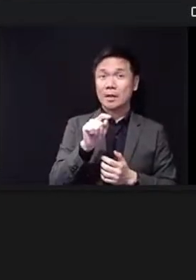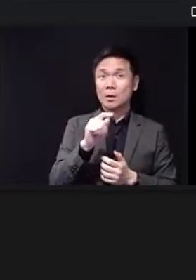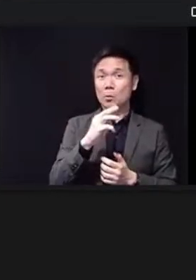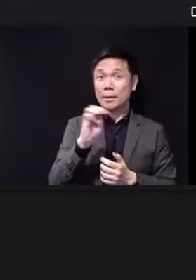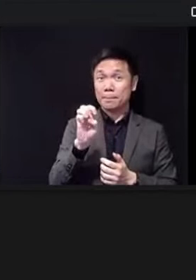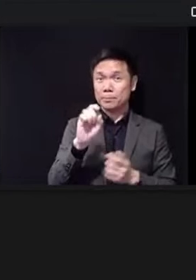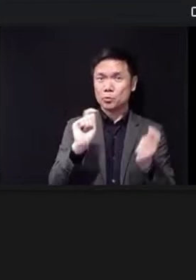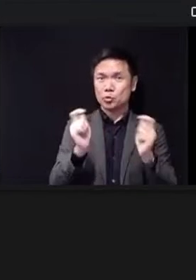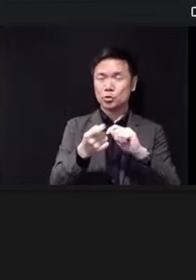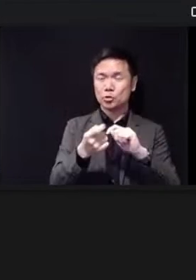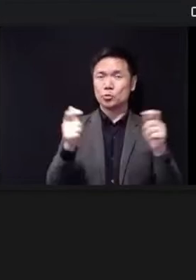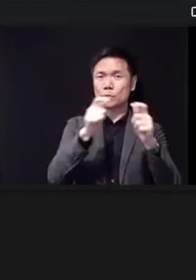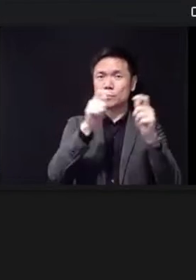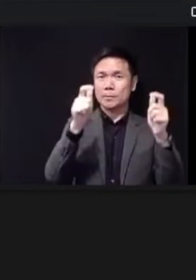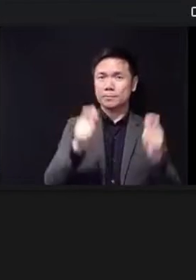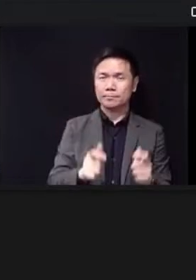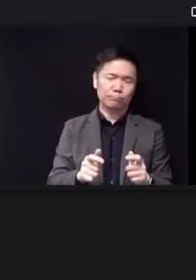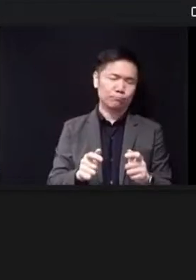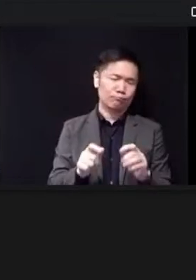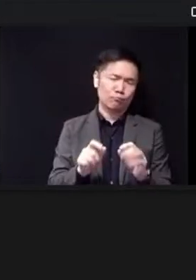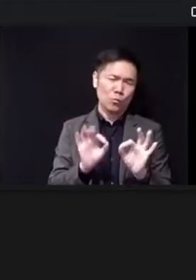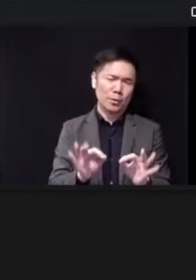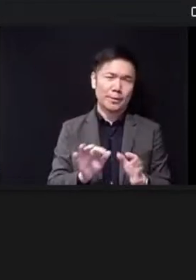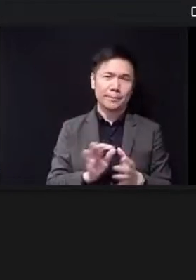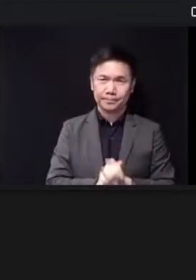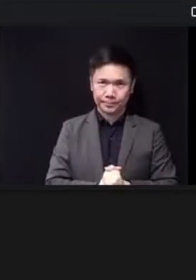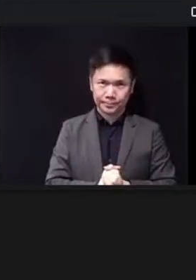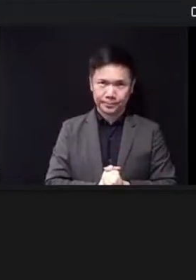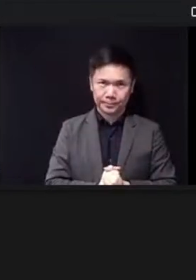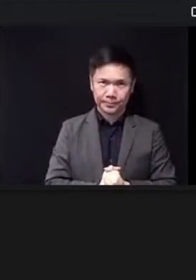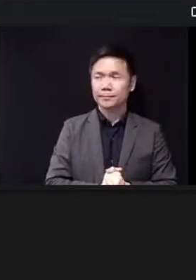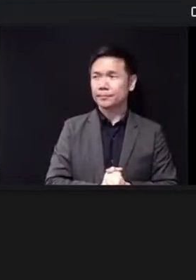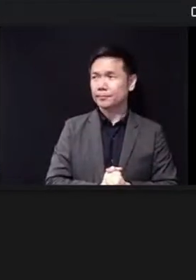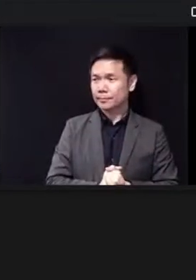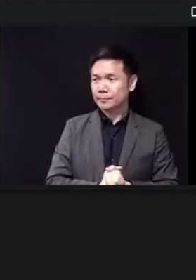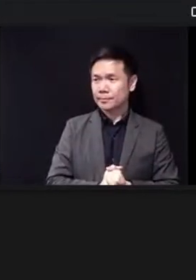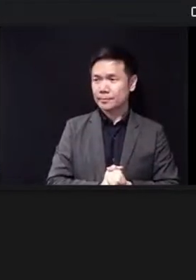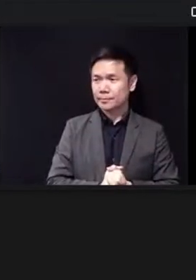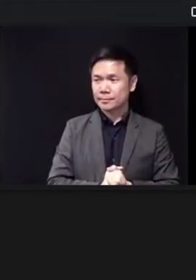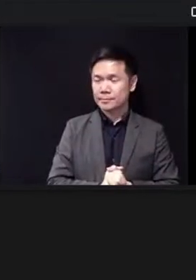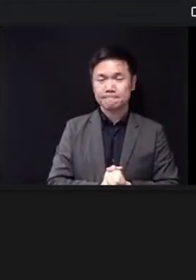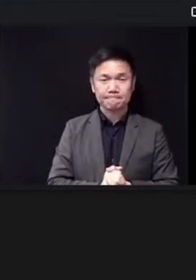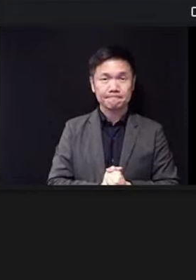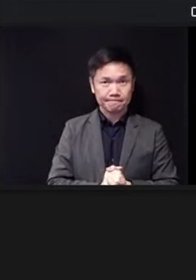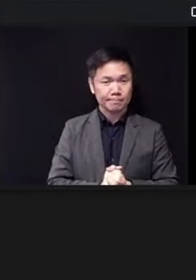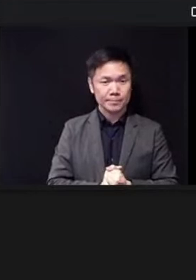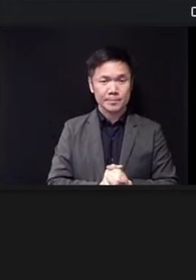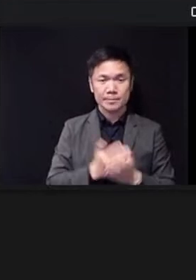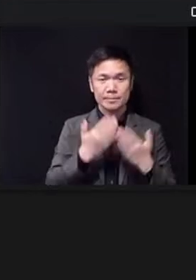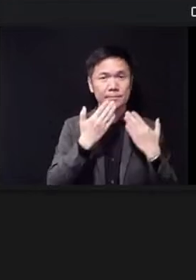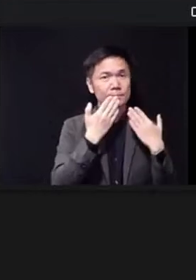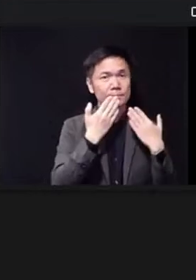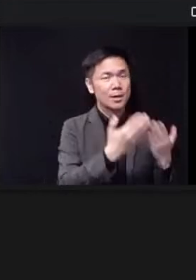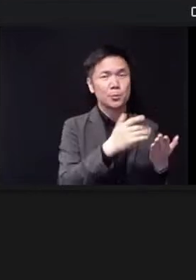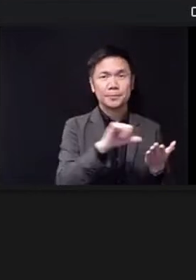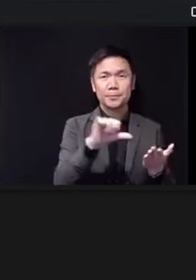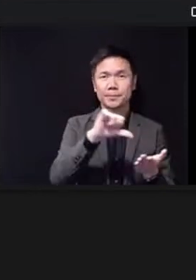report. We don't have any problem with it. Thank you. Thank you very much to the distinguished delegate from